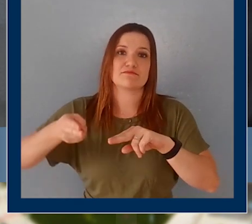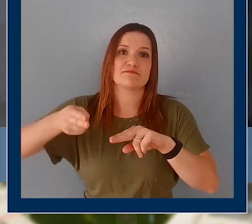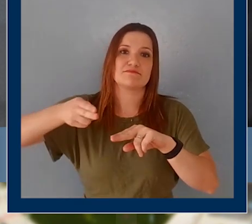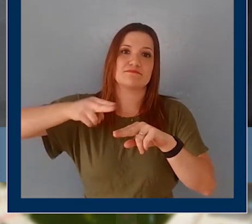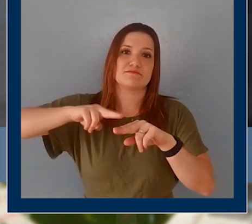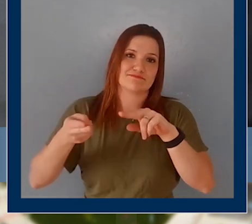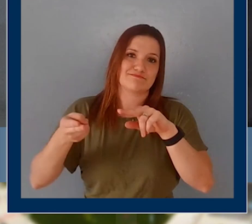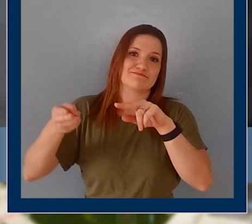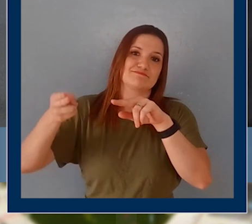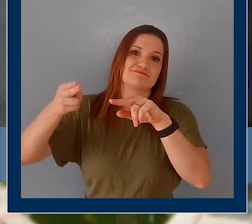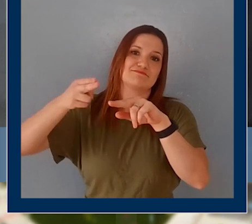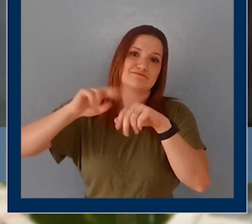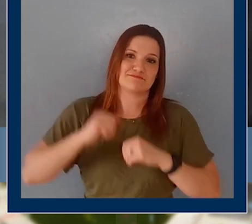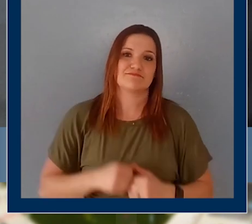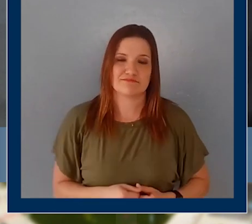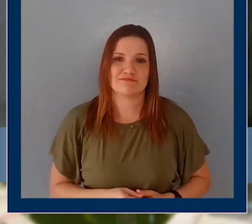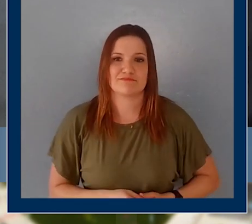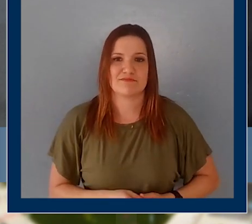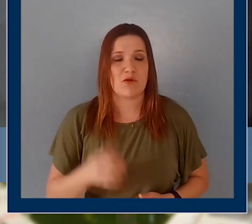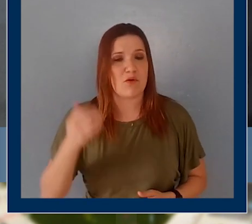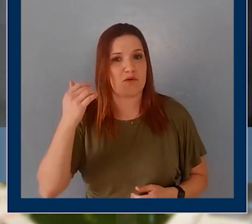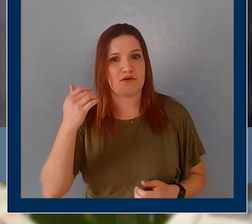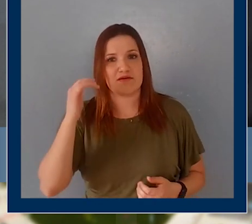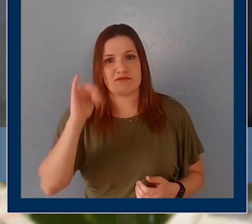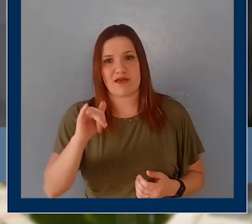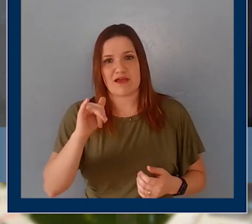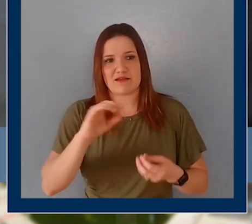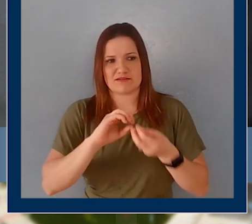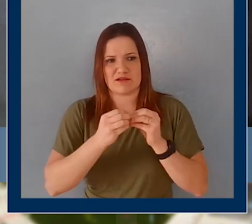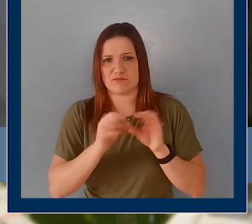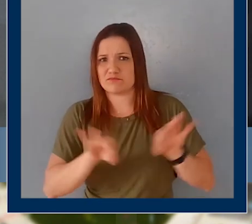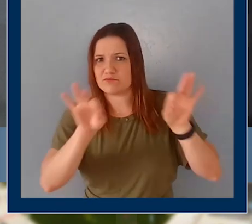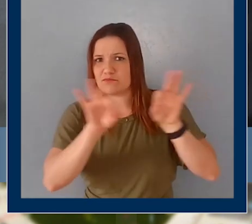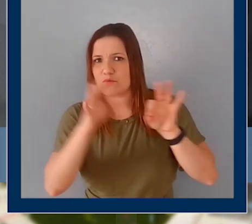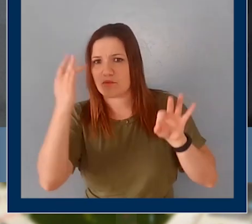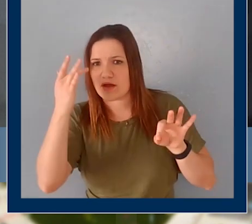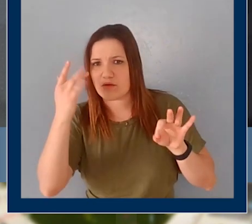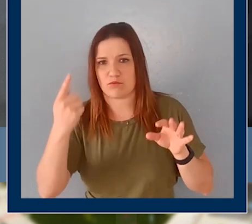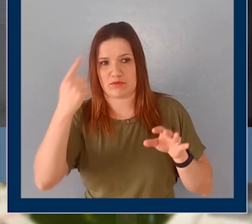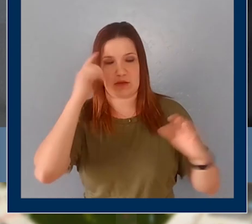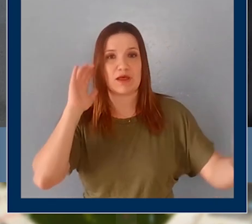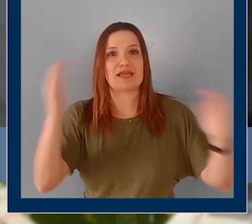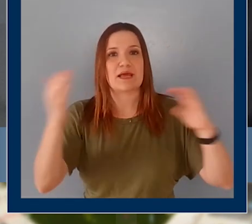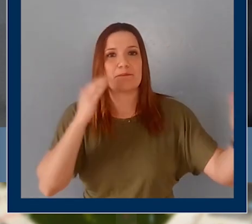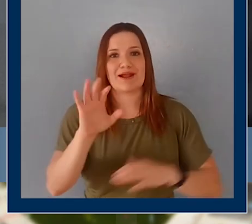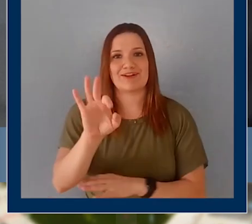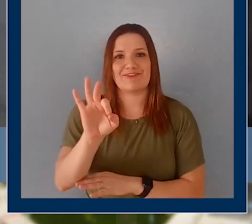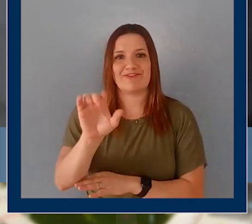1.1% of them have died from it. And that number has held relatively